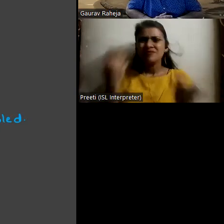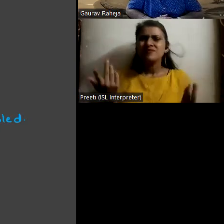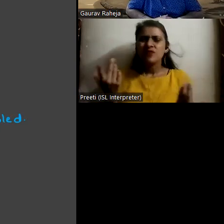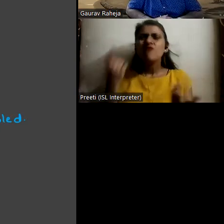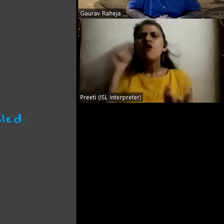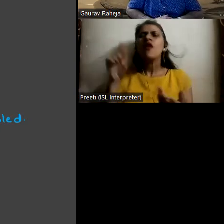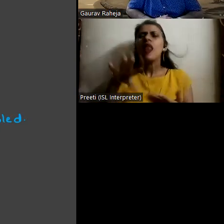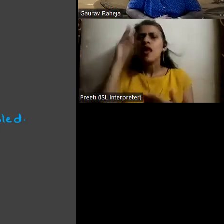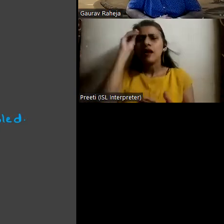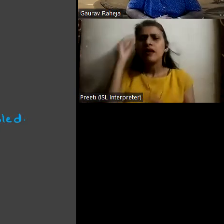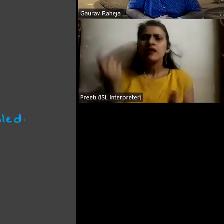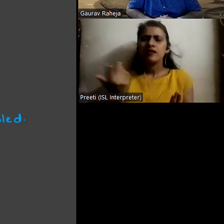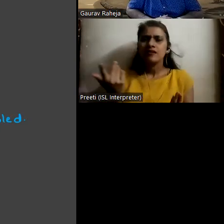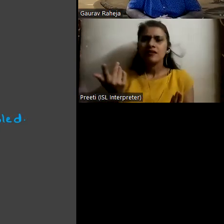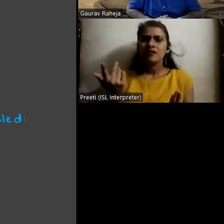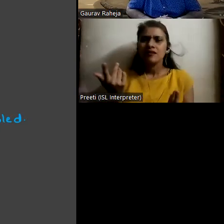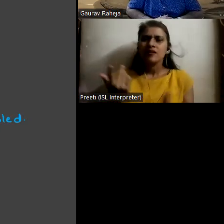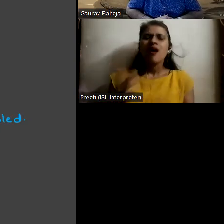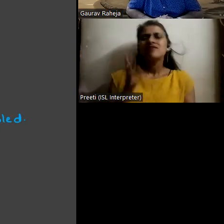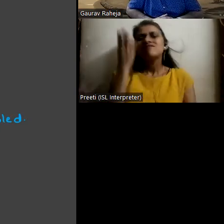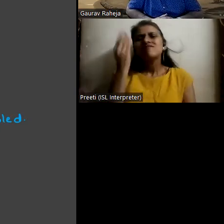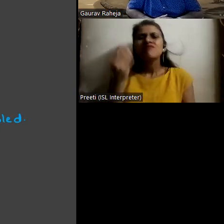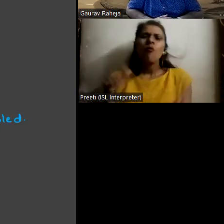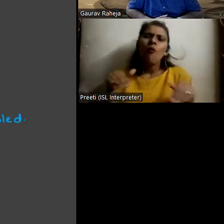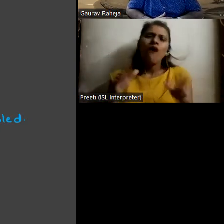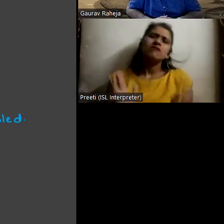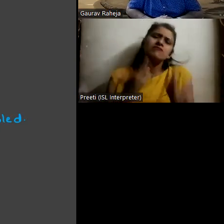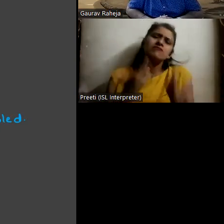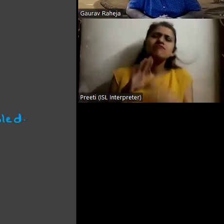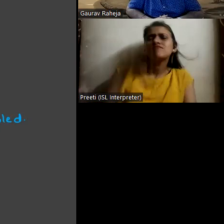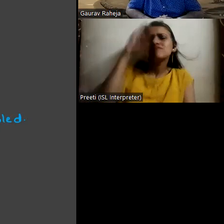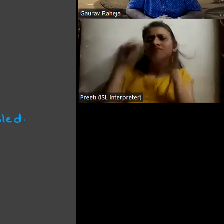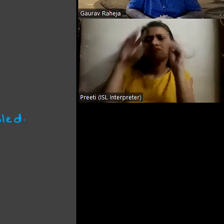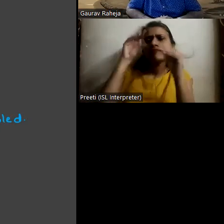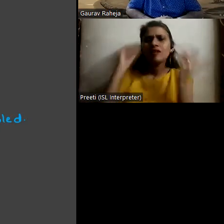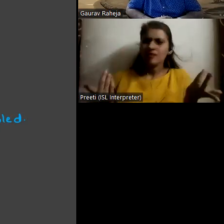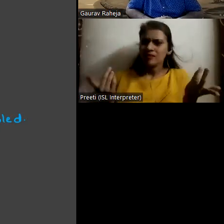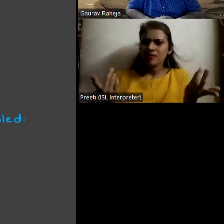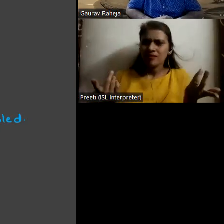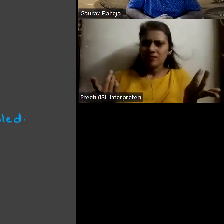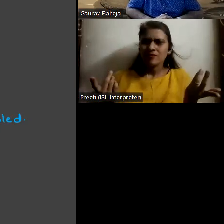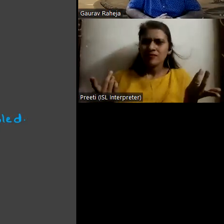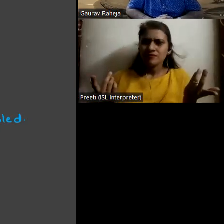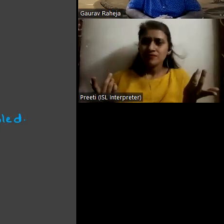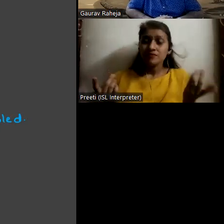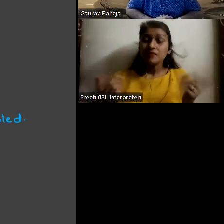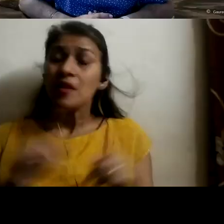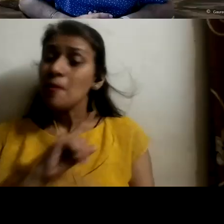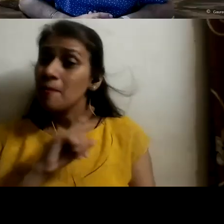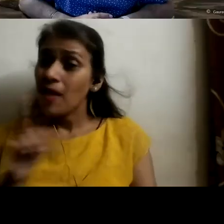like, a tasteful evening? So we are learning about these two words. Well, the answer to all this